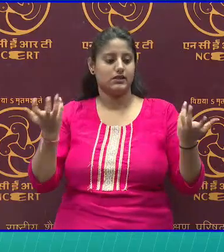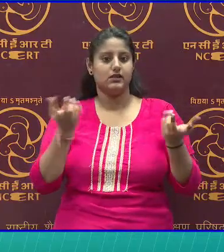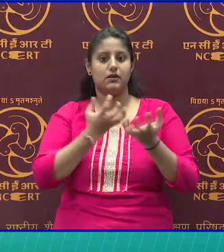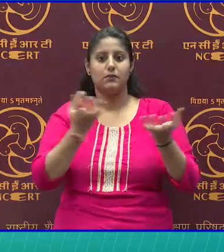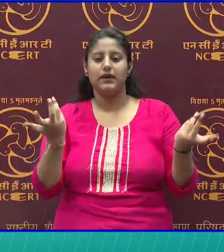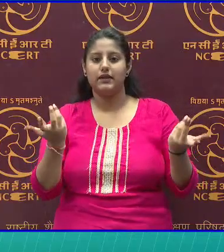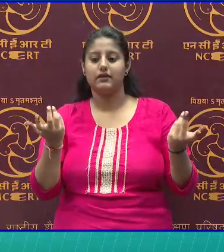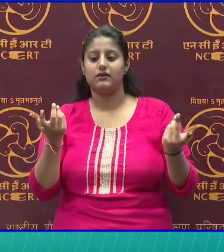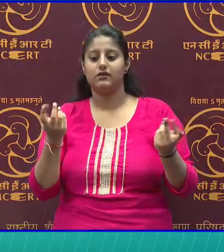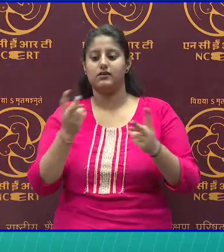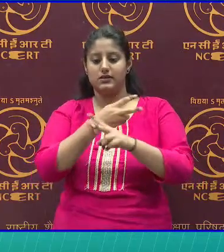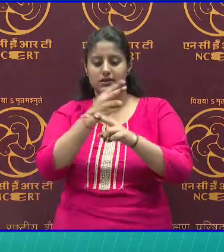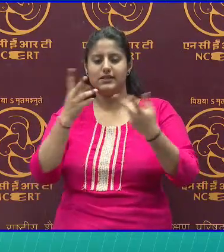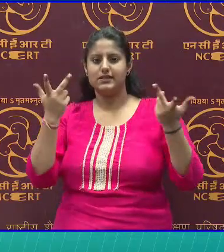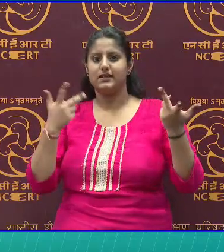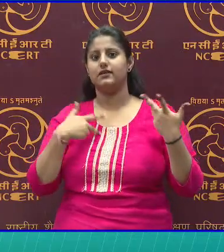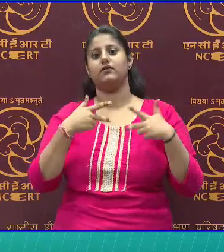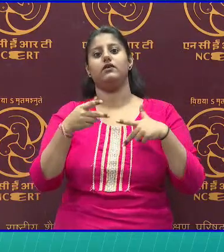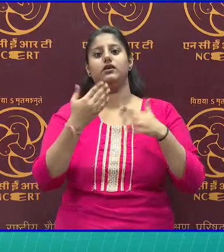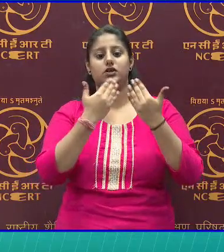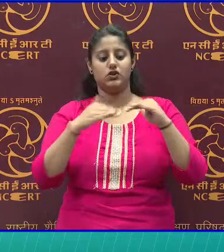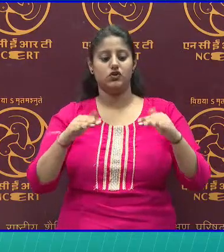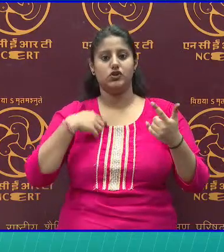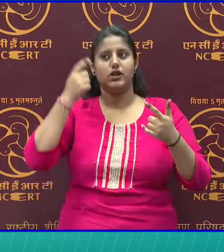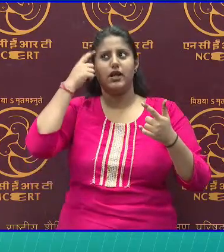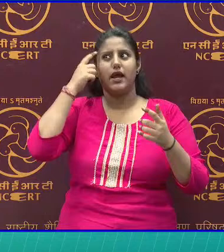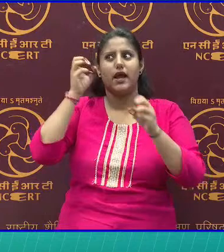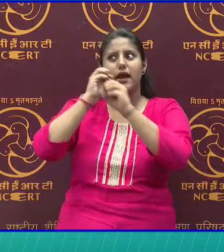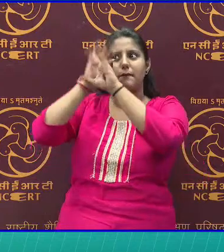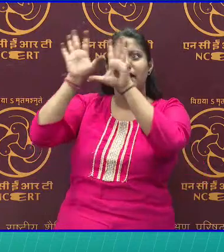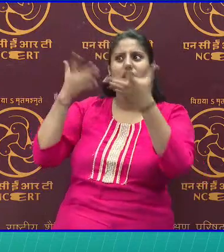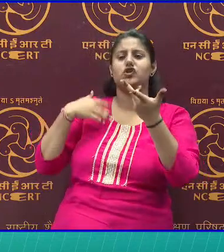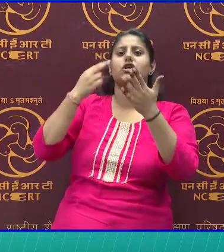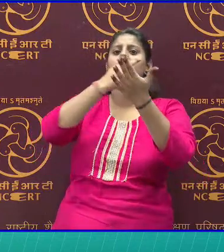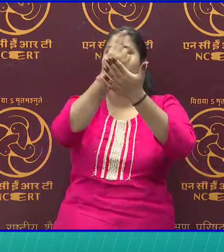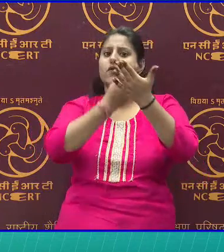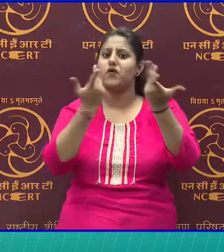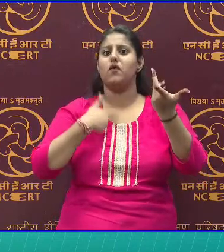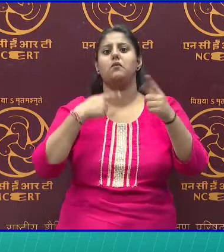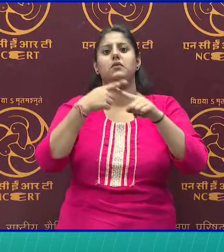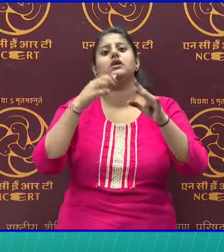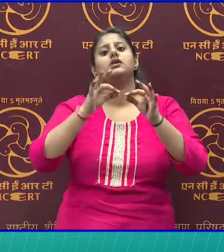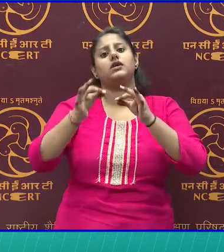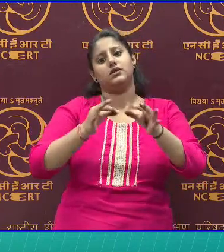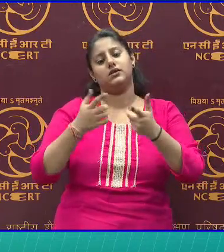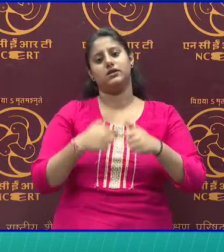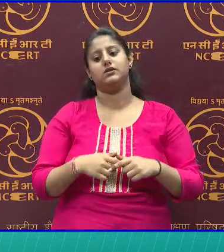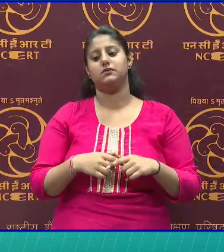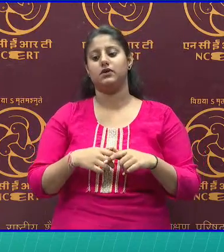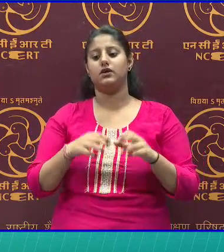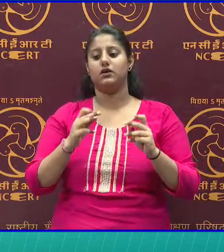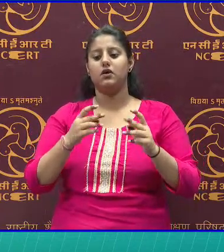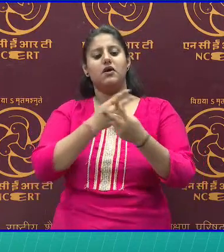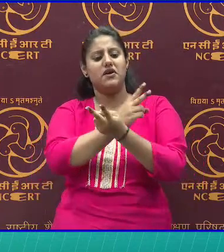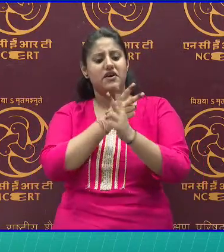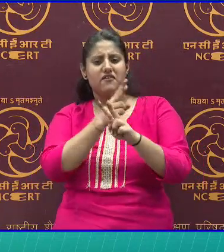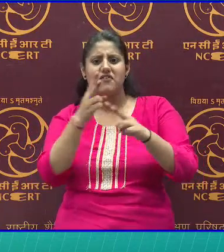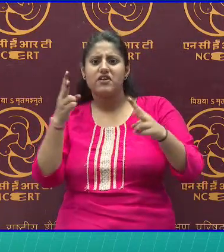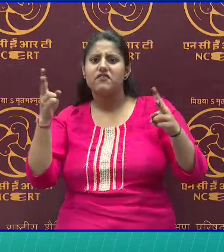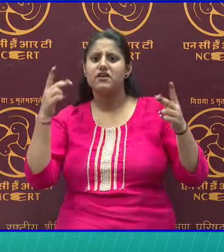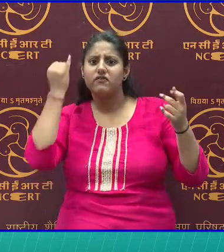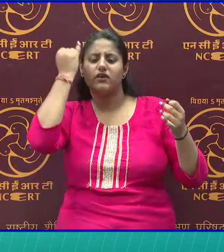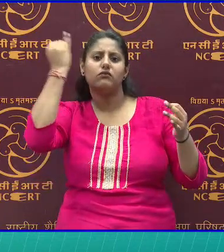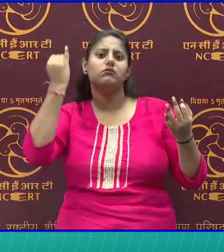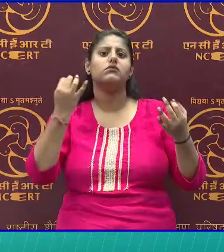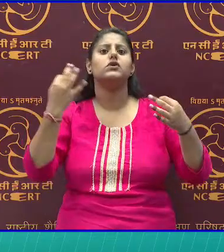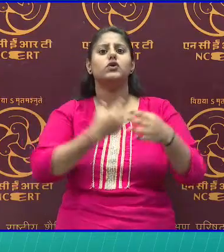certain things. There are activity for children to imagine and draw and then explain also. So there are varied kinds of approaches we have